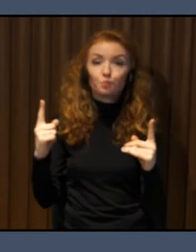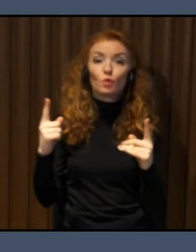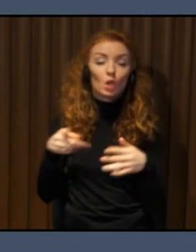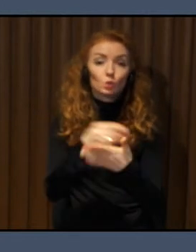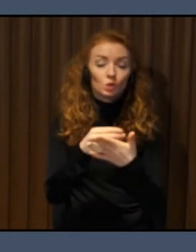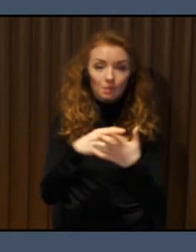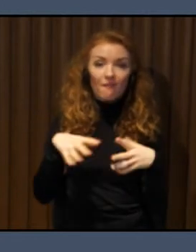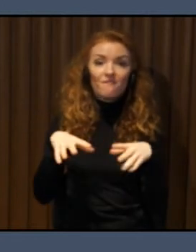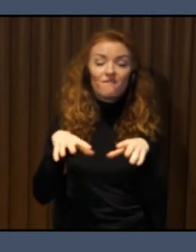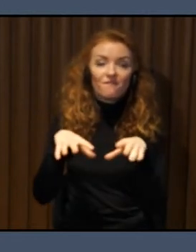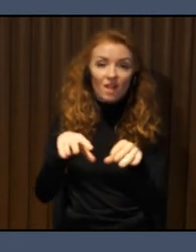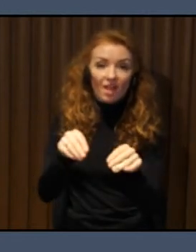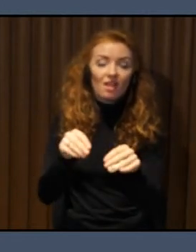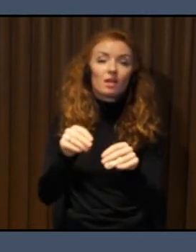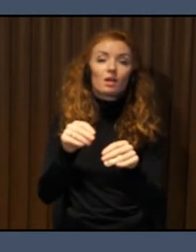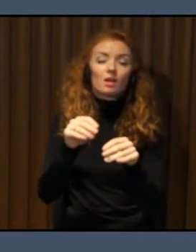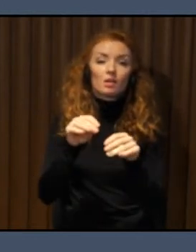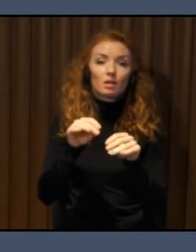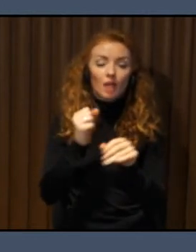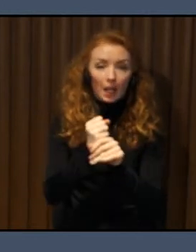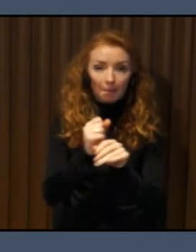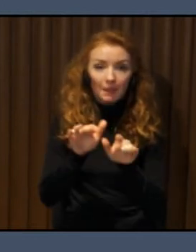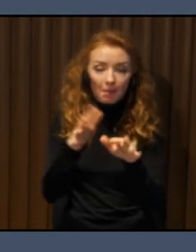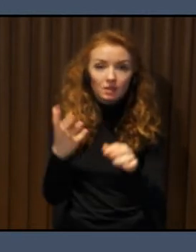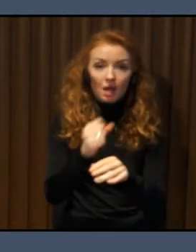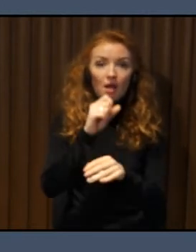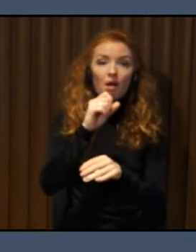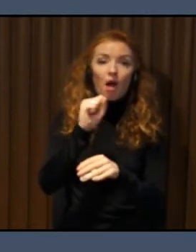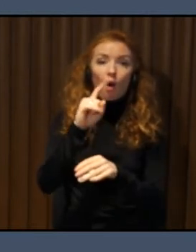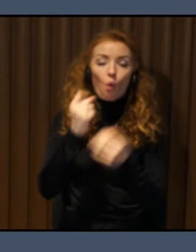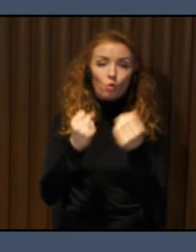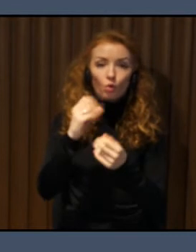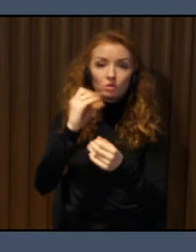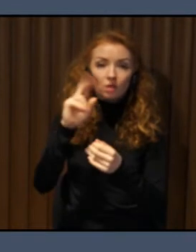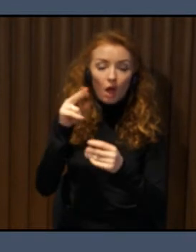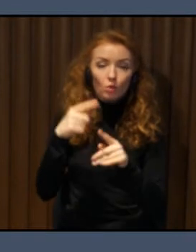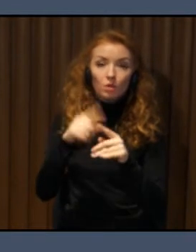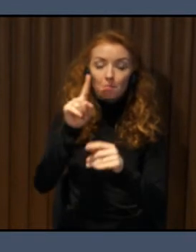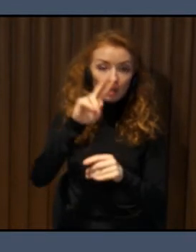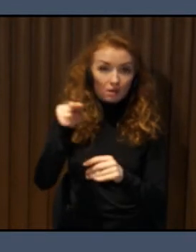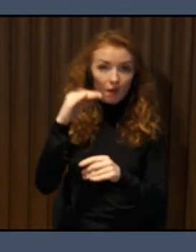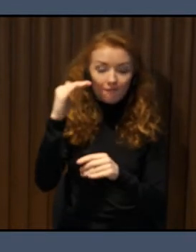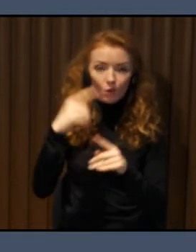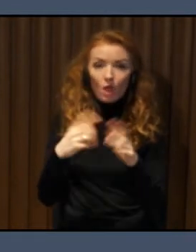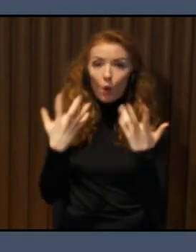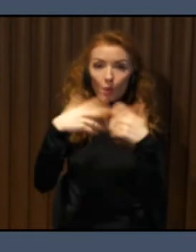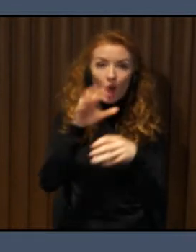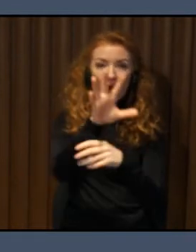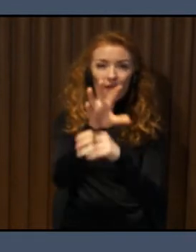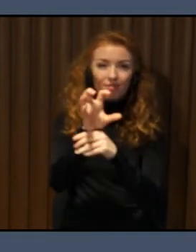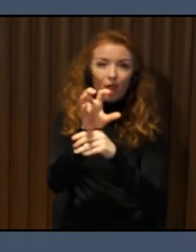decipher accessibility from pictures and from plans, like from PDF and DWG plans, to see if it's